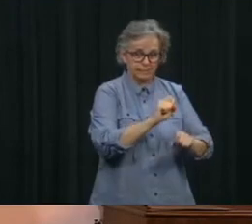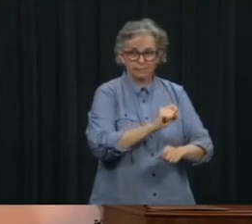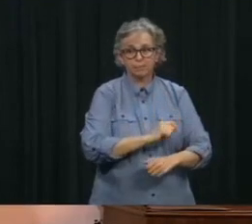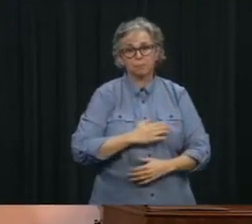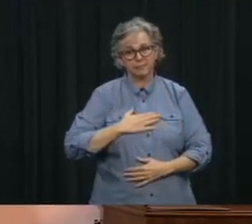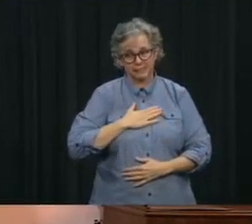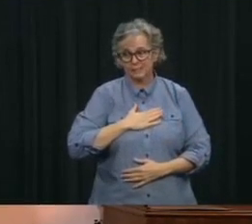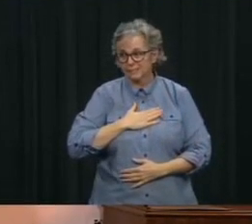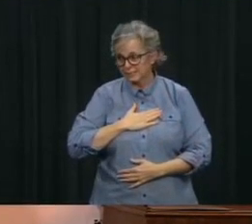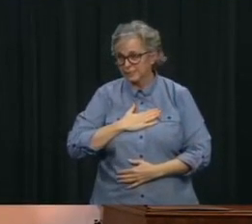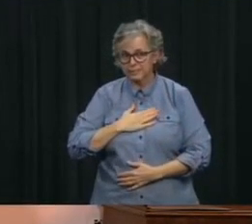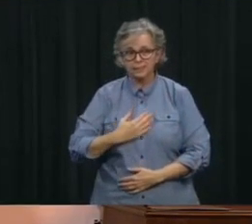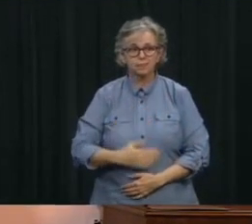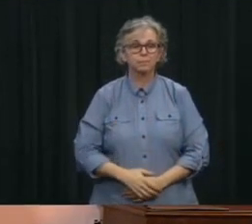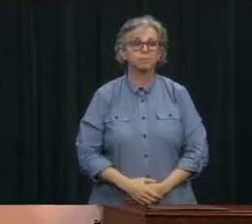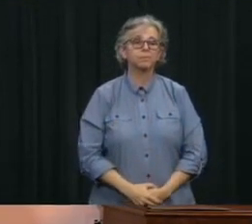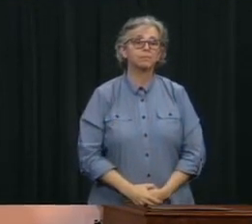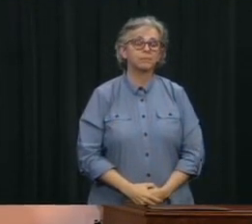Let me talk a moment.